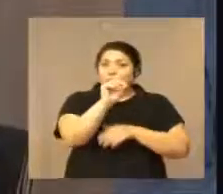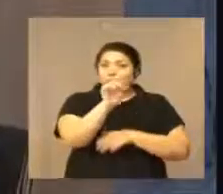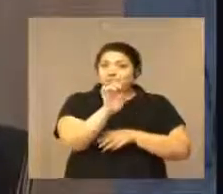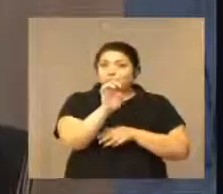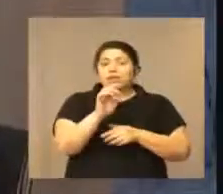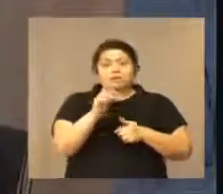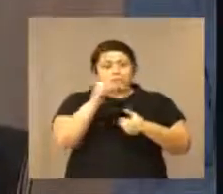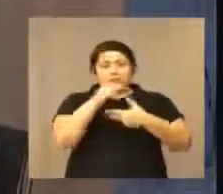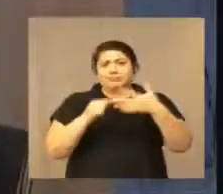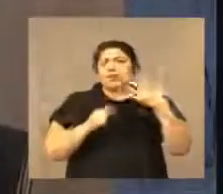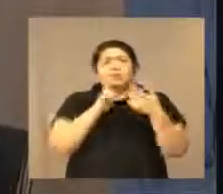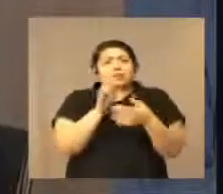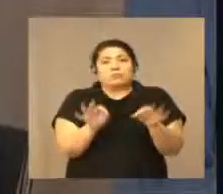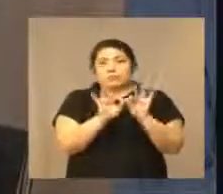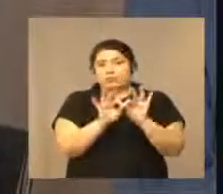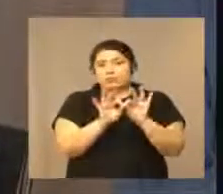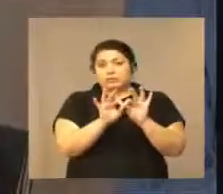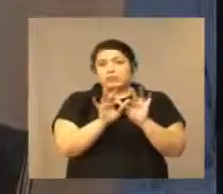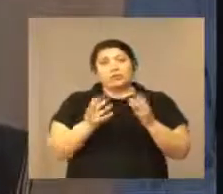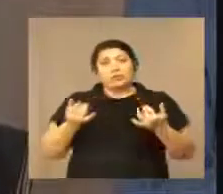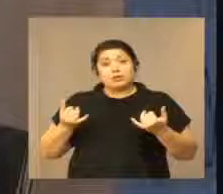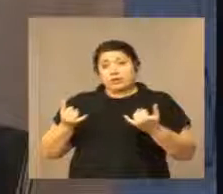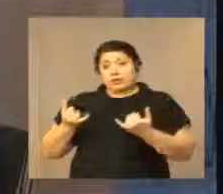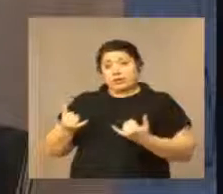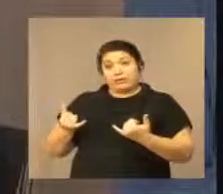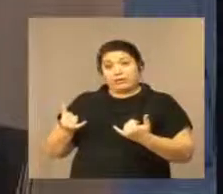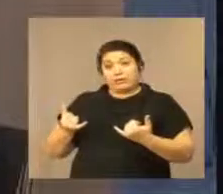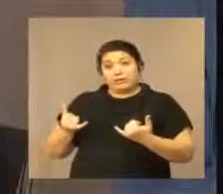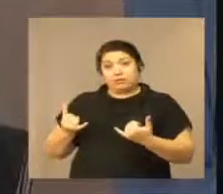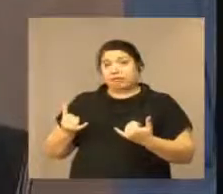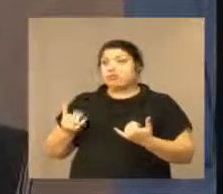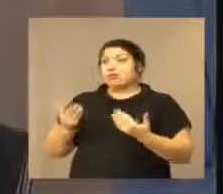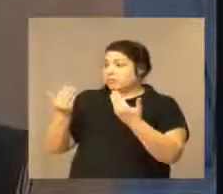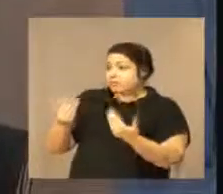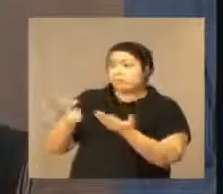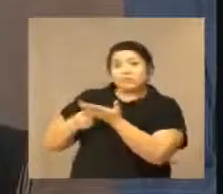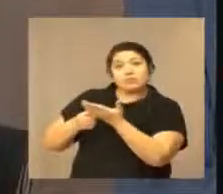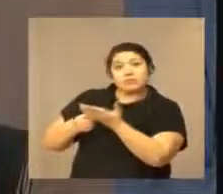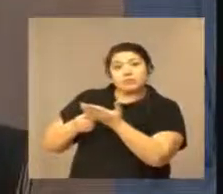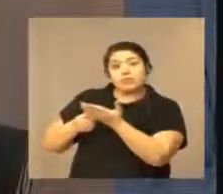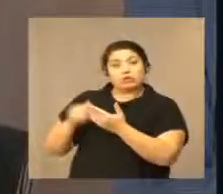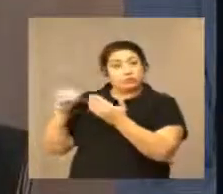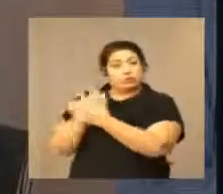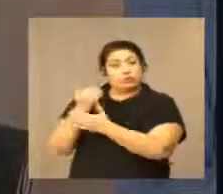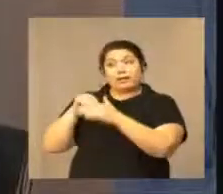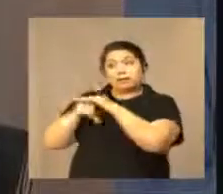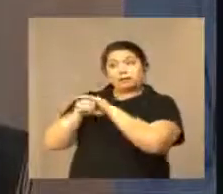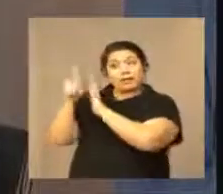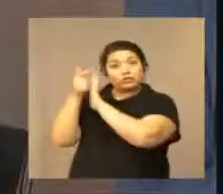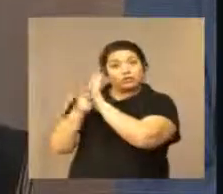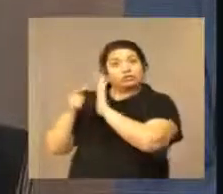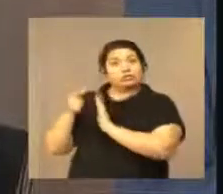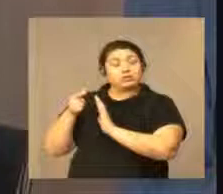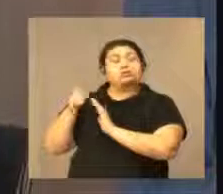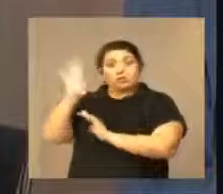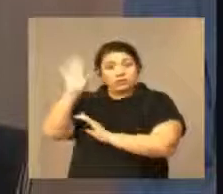all important. And today we are talking about an accessibility legislation that might give